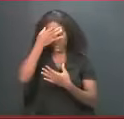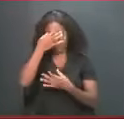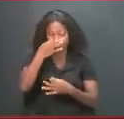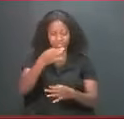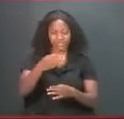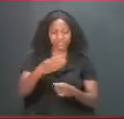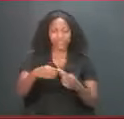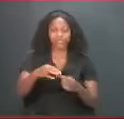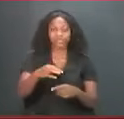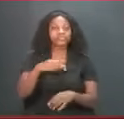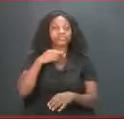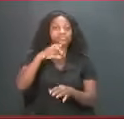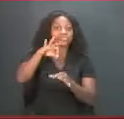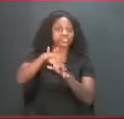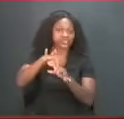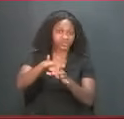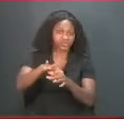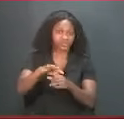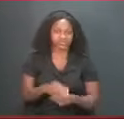the voice vote.